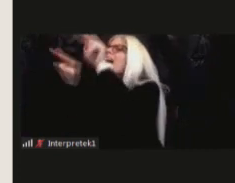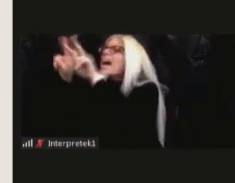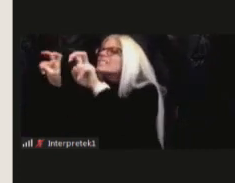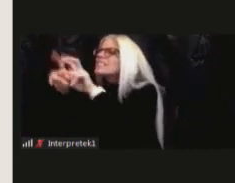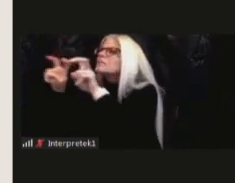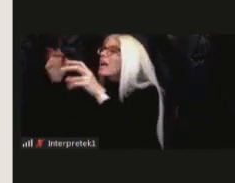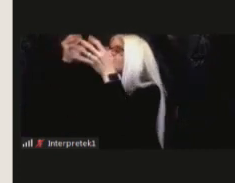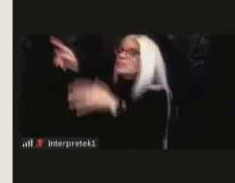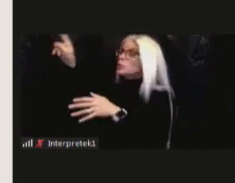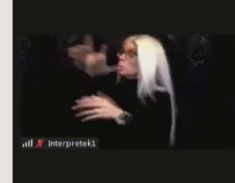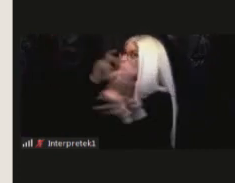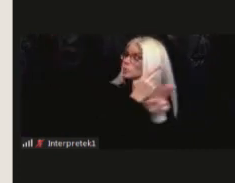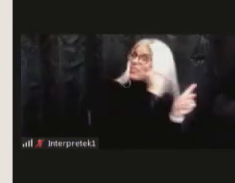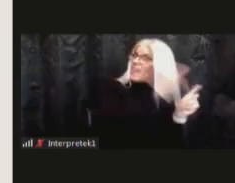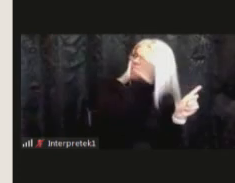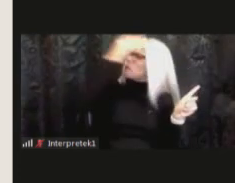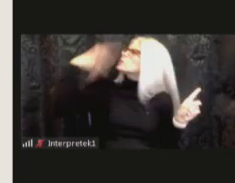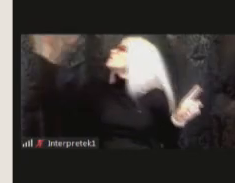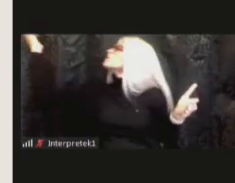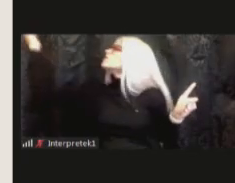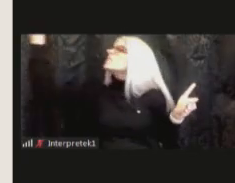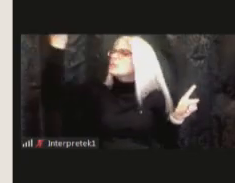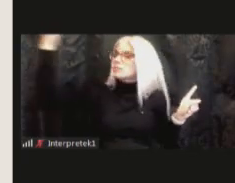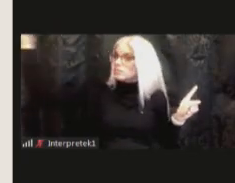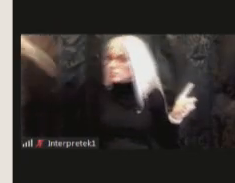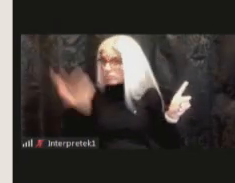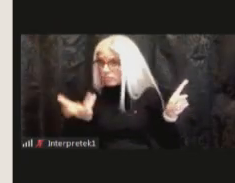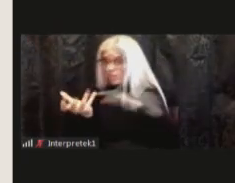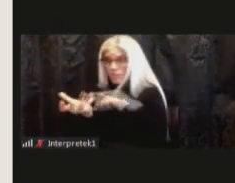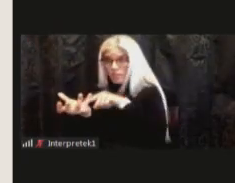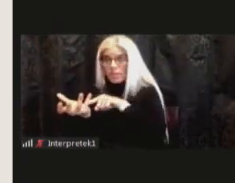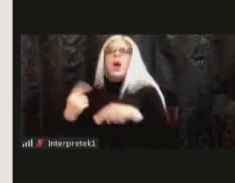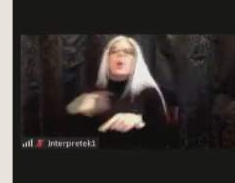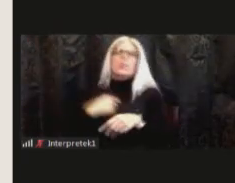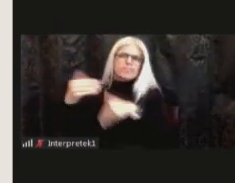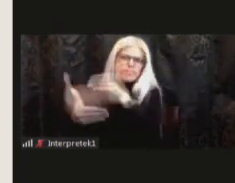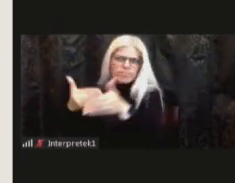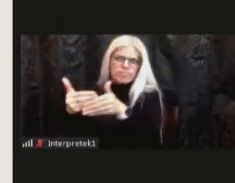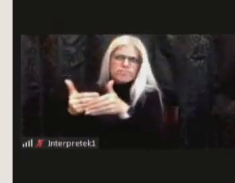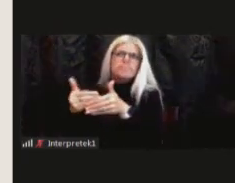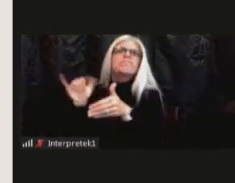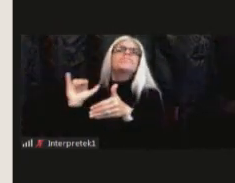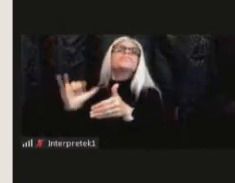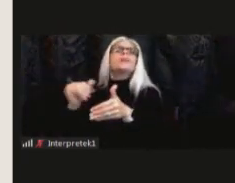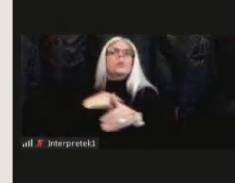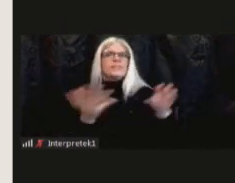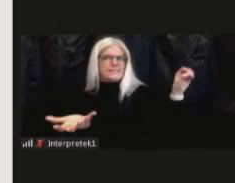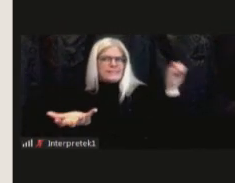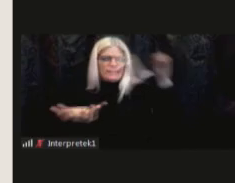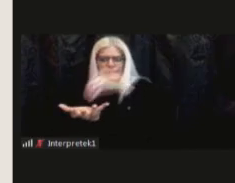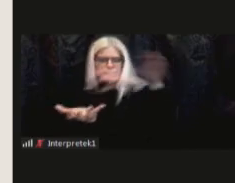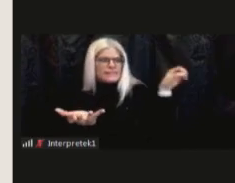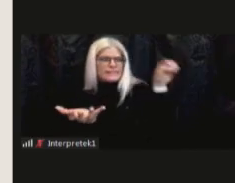data. Therefore, going through this process really helped us lean into what additional efforts needed to be done with